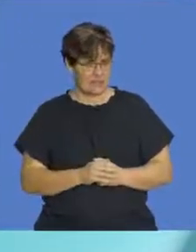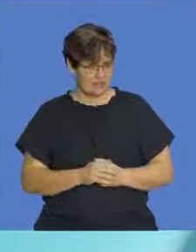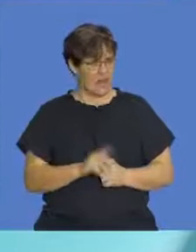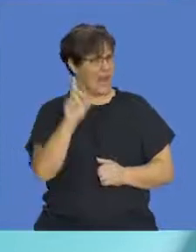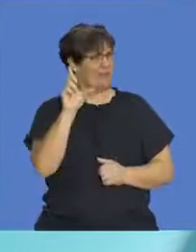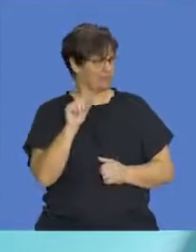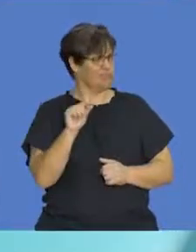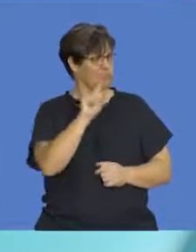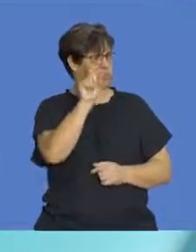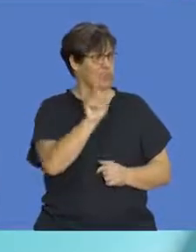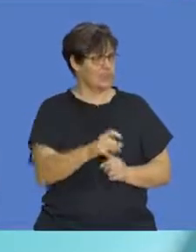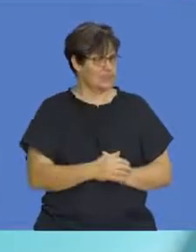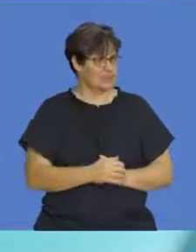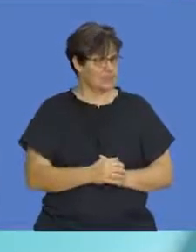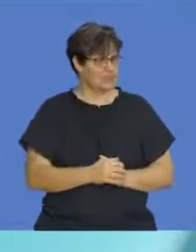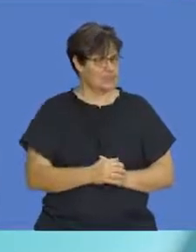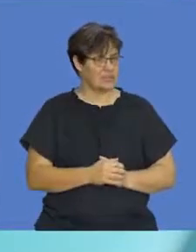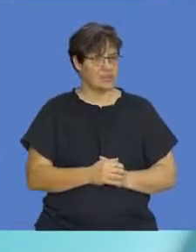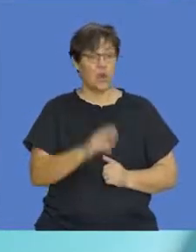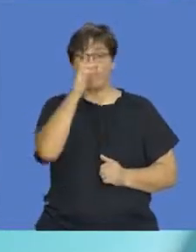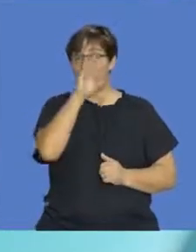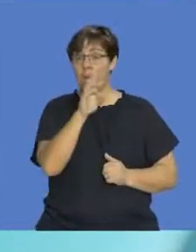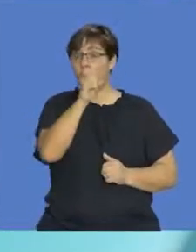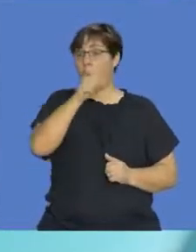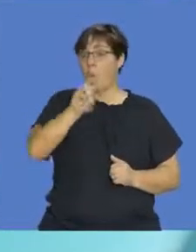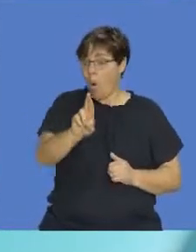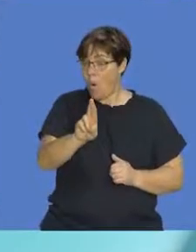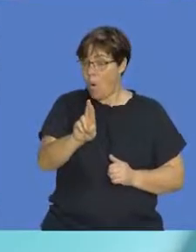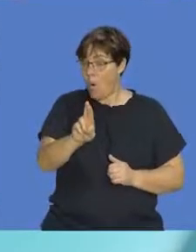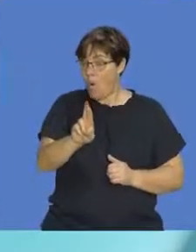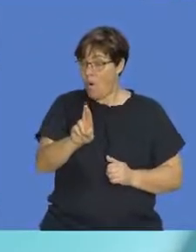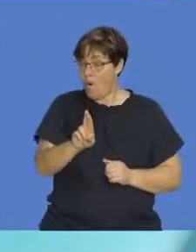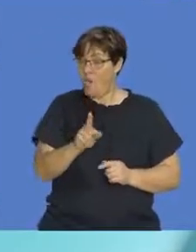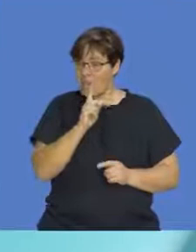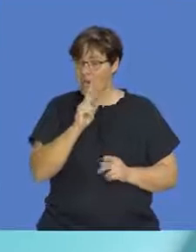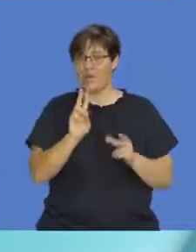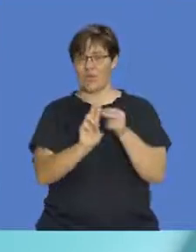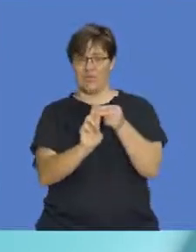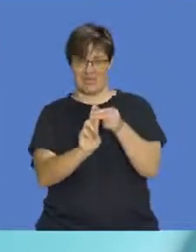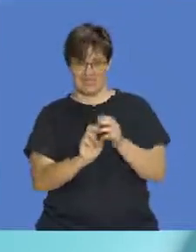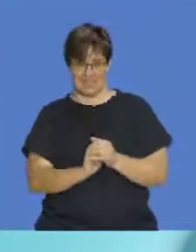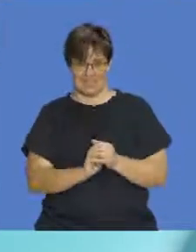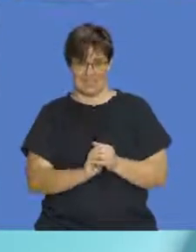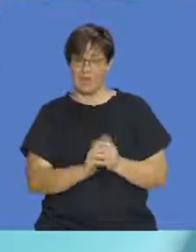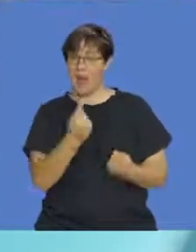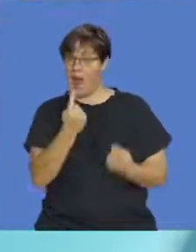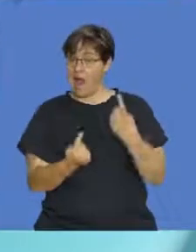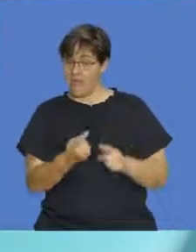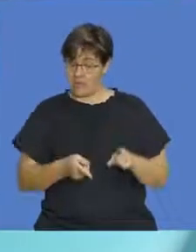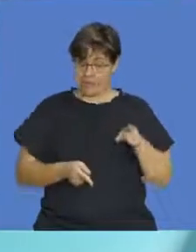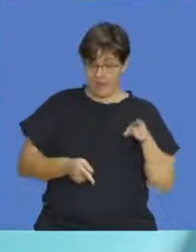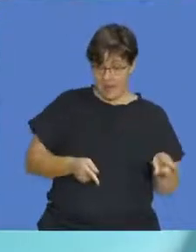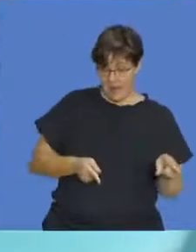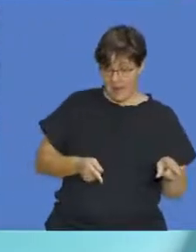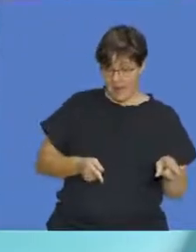interesting question. Remember our OR rule. That means union. They must be either